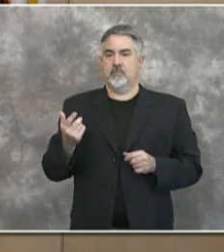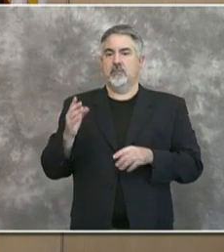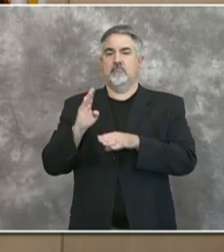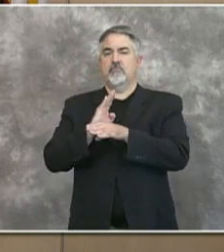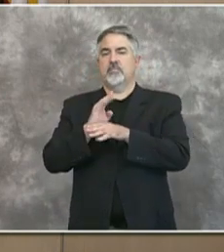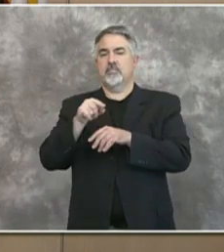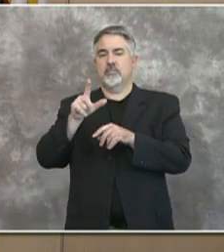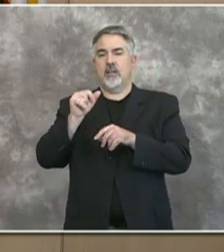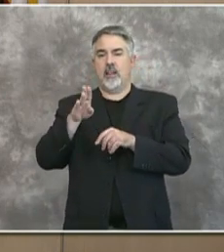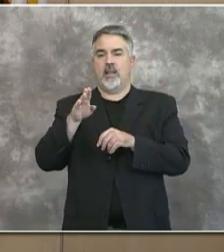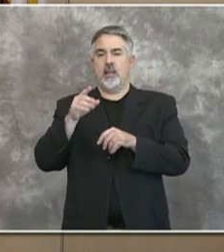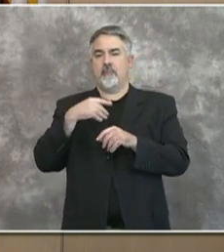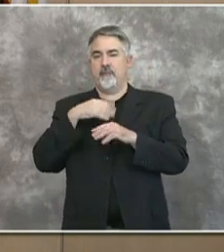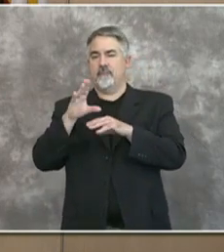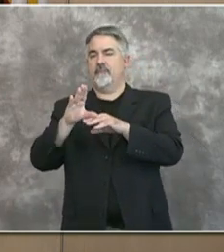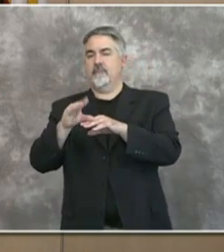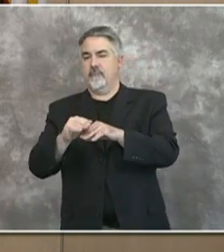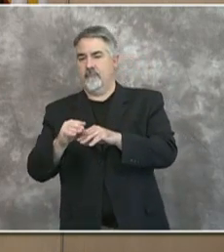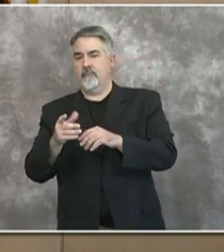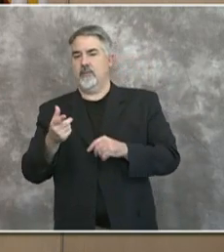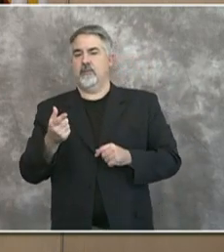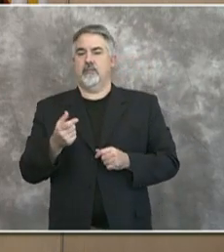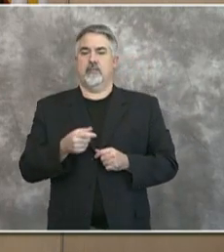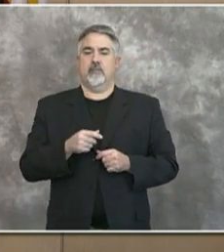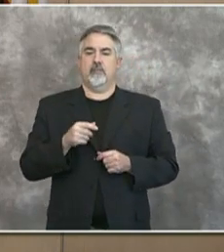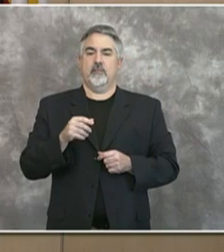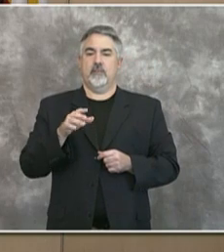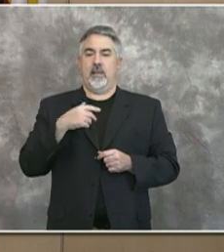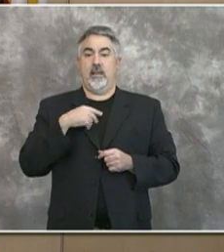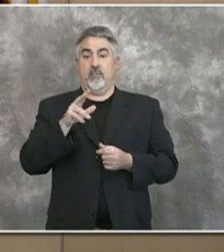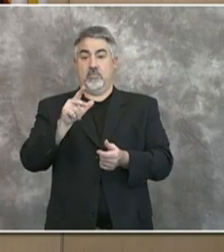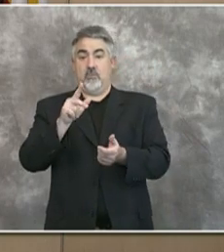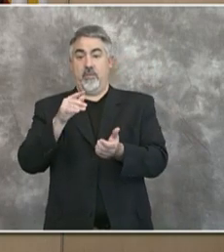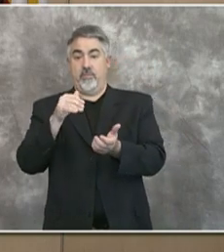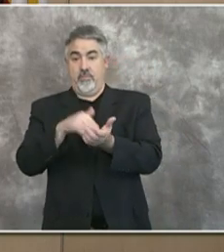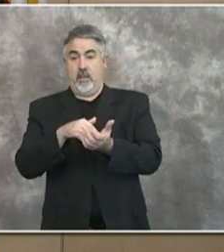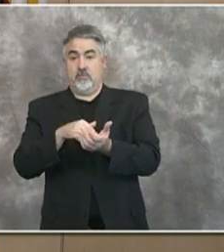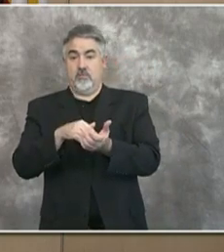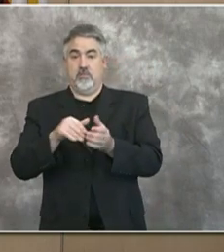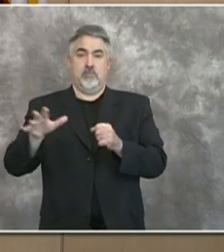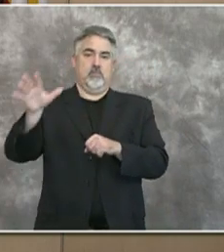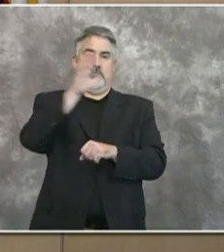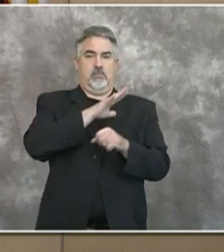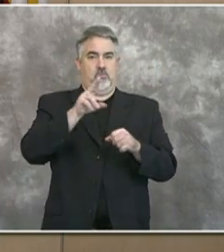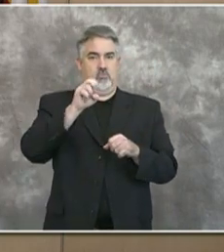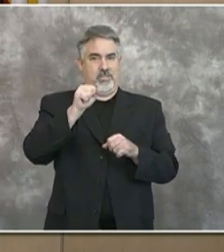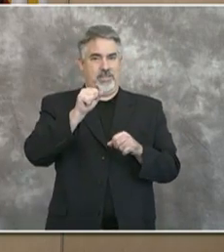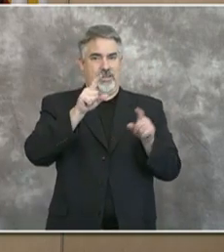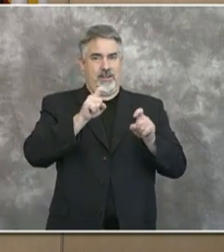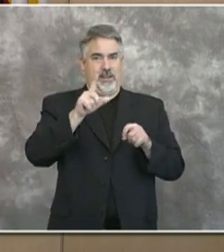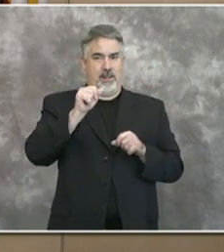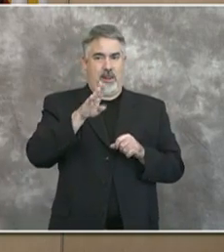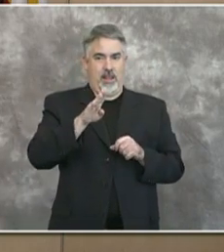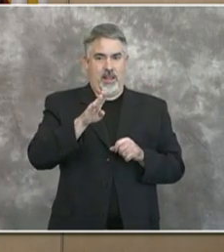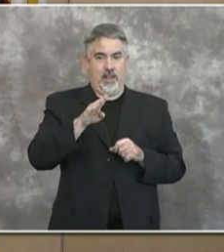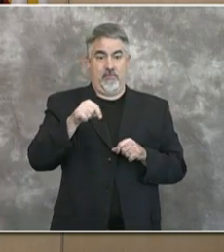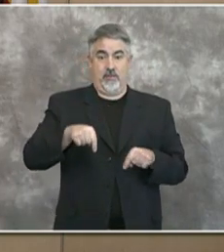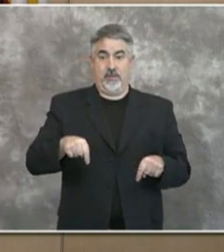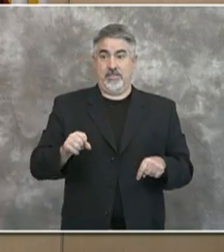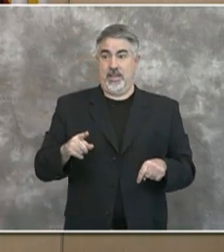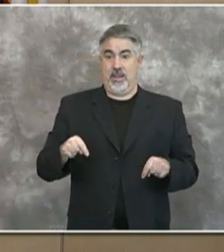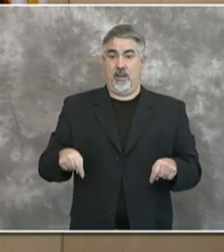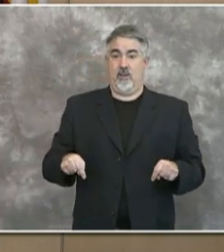little less. While they have a 23,000 capacity nationwide, locally in San Diego,